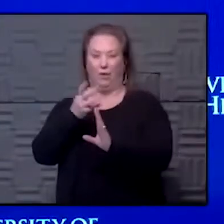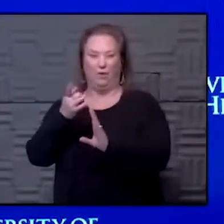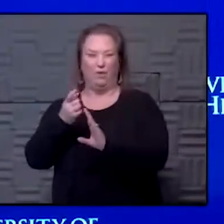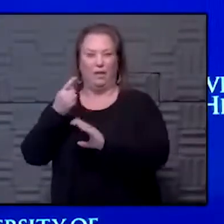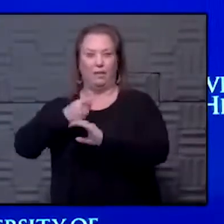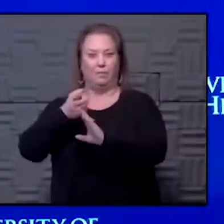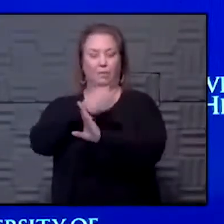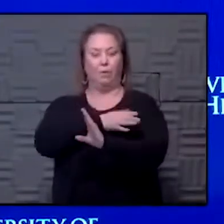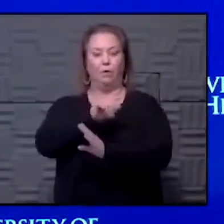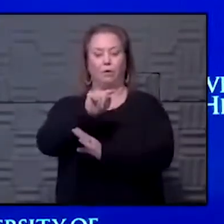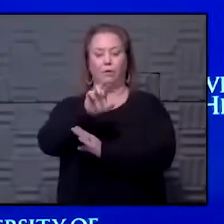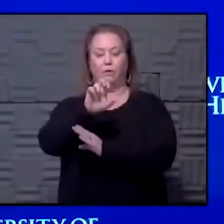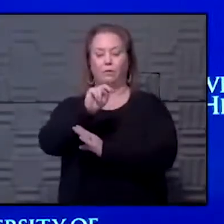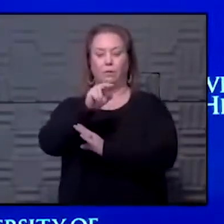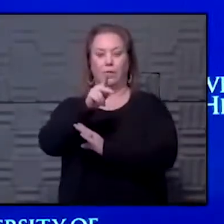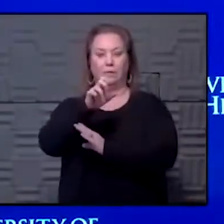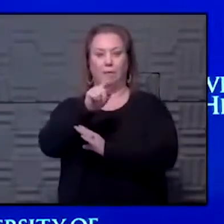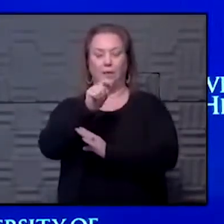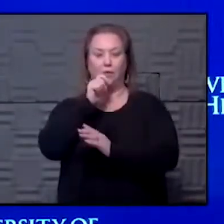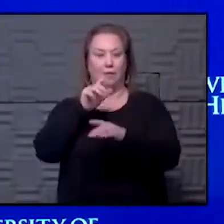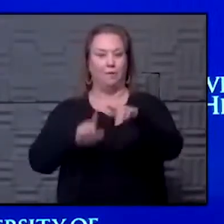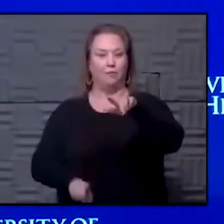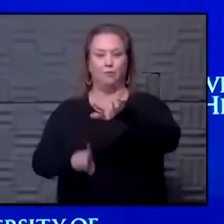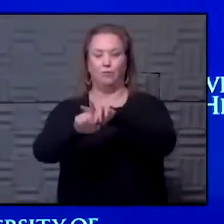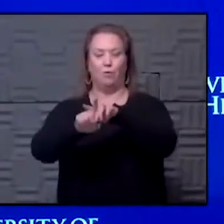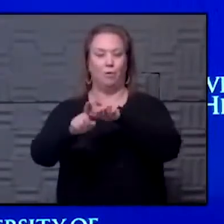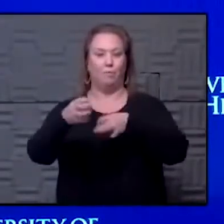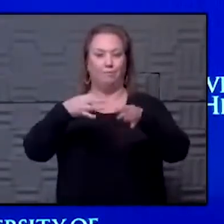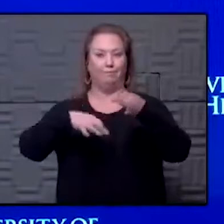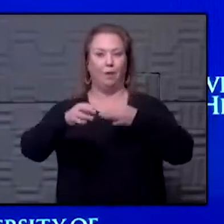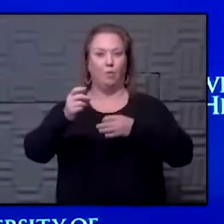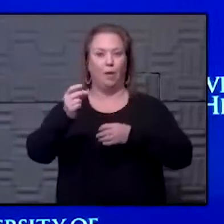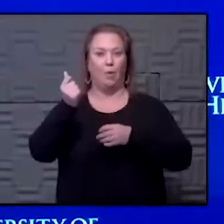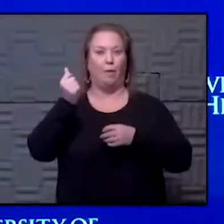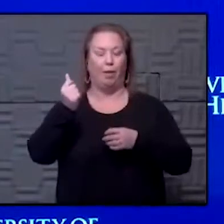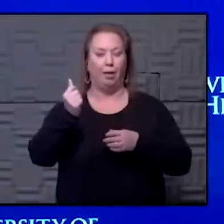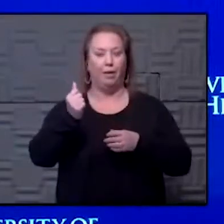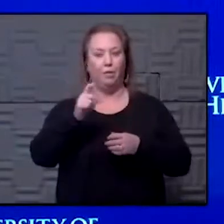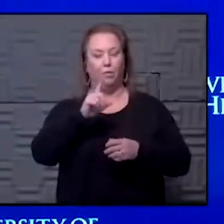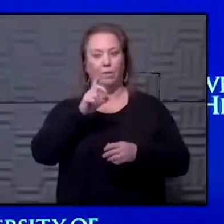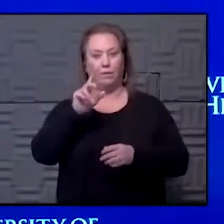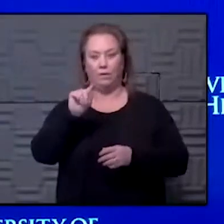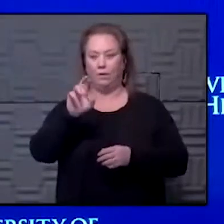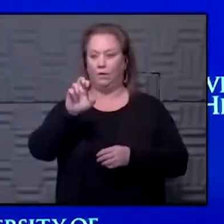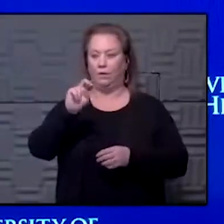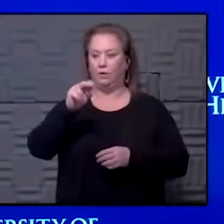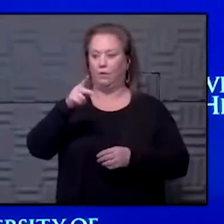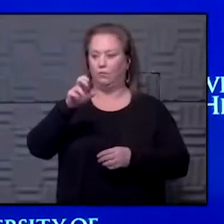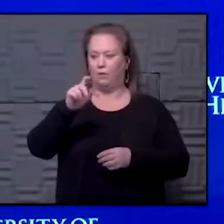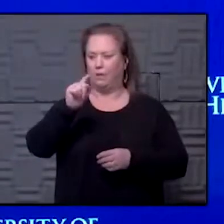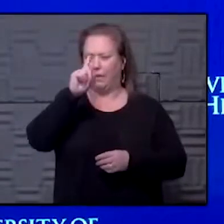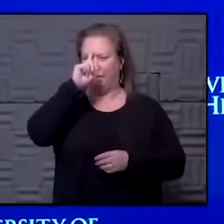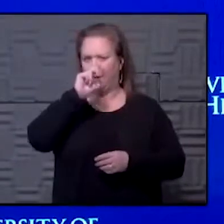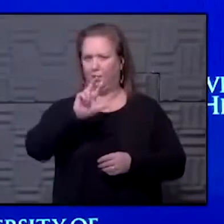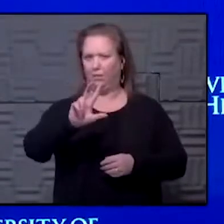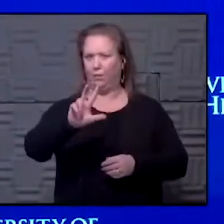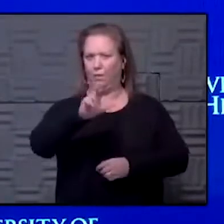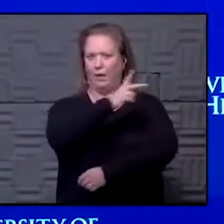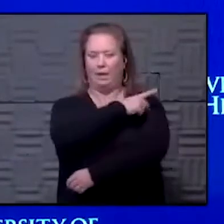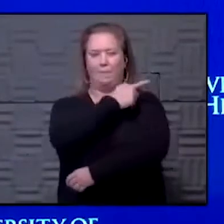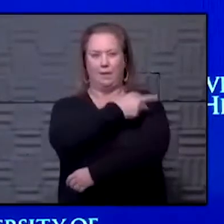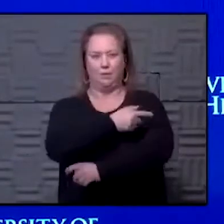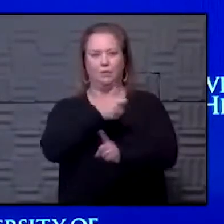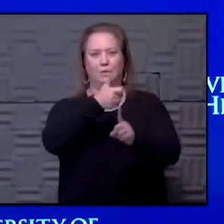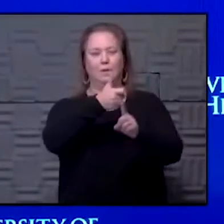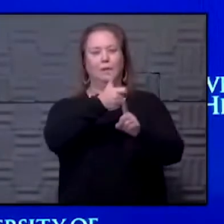when you get a transplant call, you don't often know. You have to get in, you get transplanted. And we've actually, I think, transplanted, 3 patients who turned